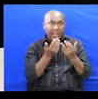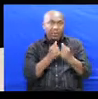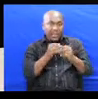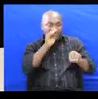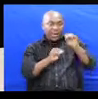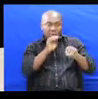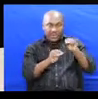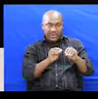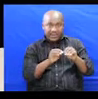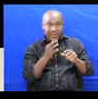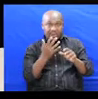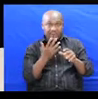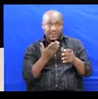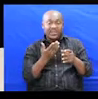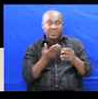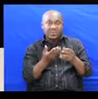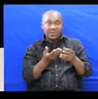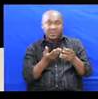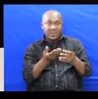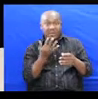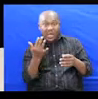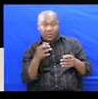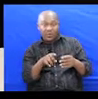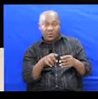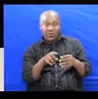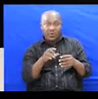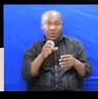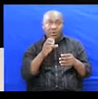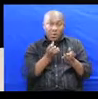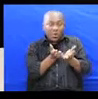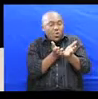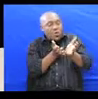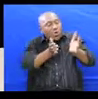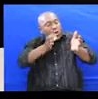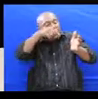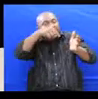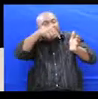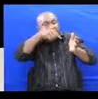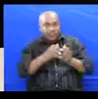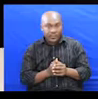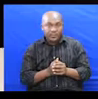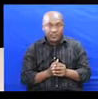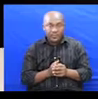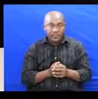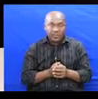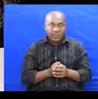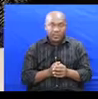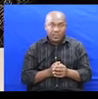of concentration. Now let us start with the mass concentration. Mass